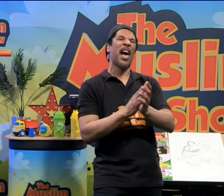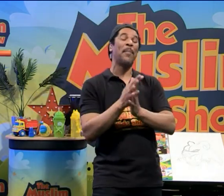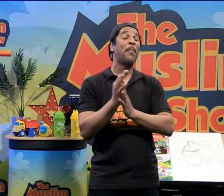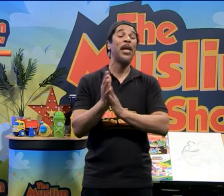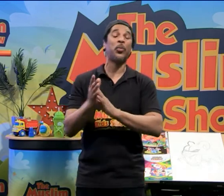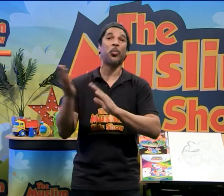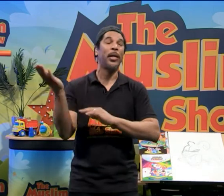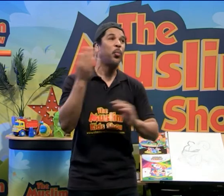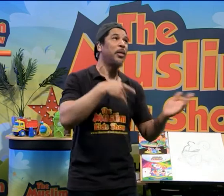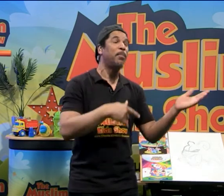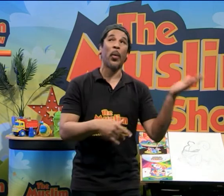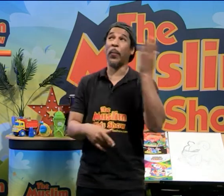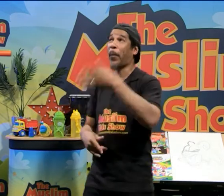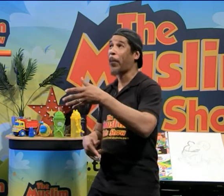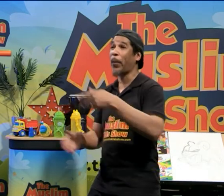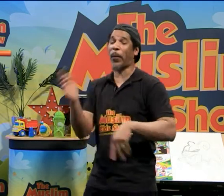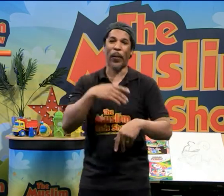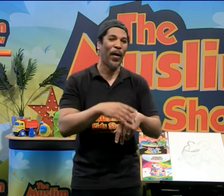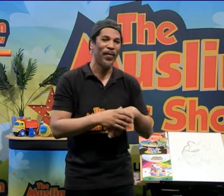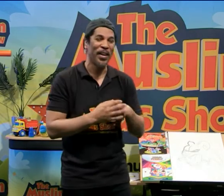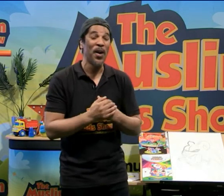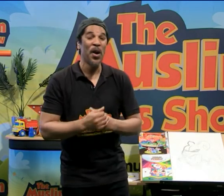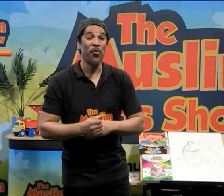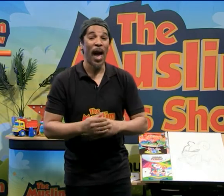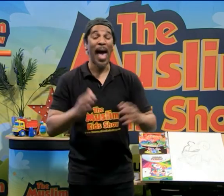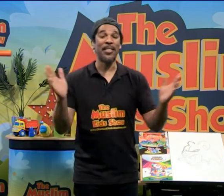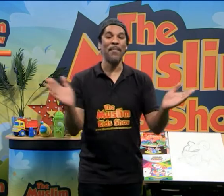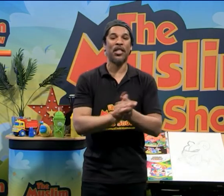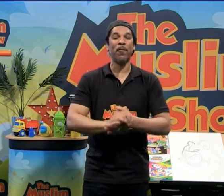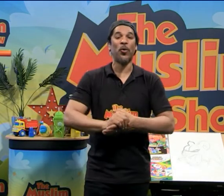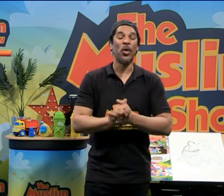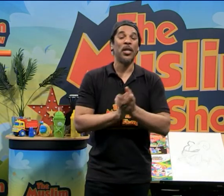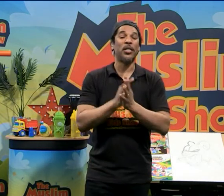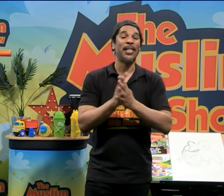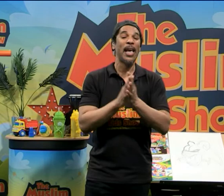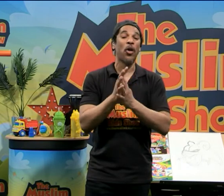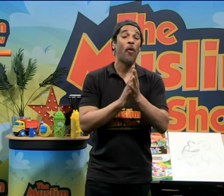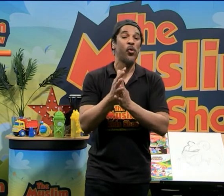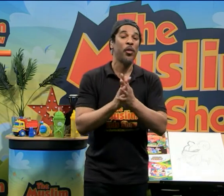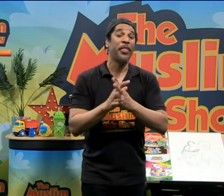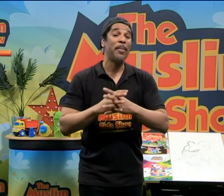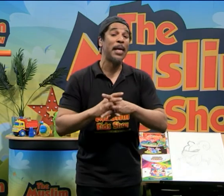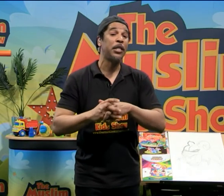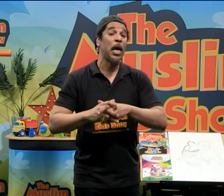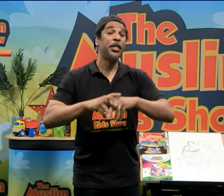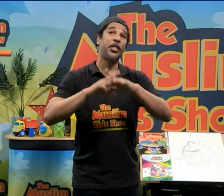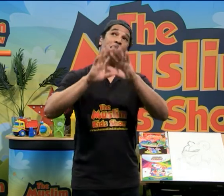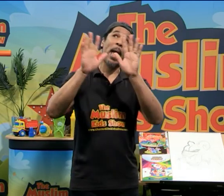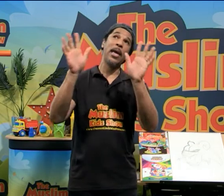feel. You know what I mean? Depends which way the wind is blowing. You know what I mean? Right, as I mentioned before, today's overall theme